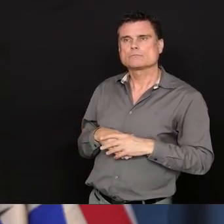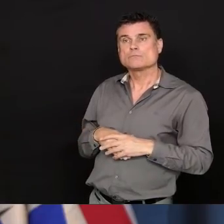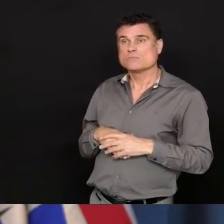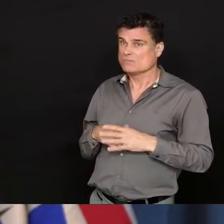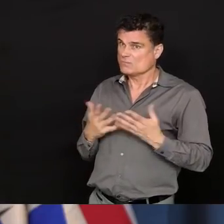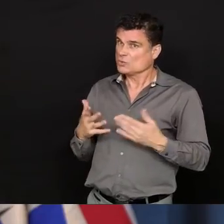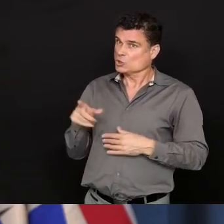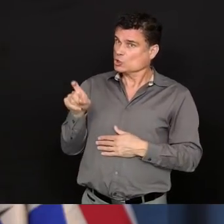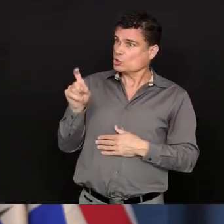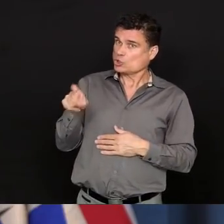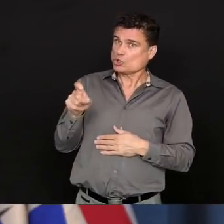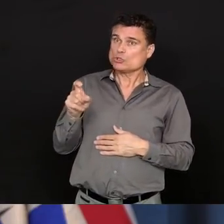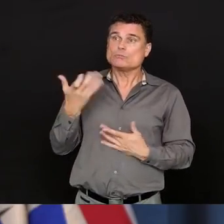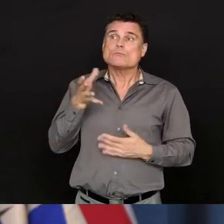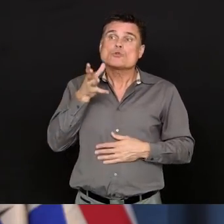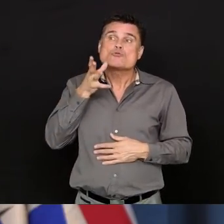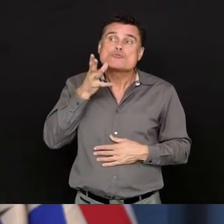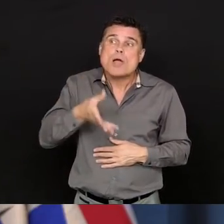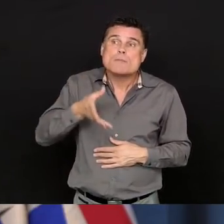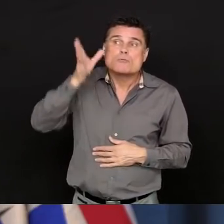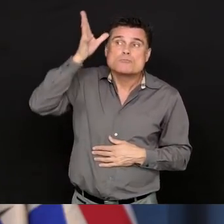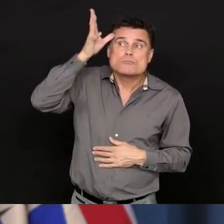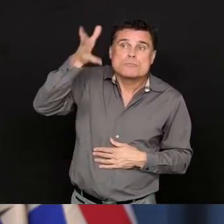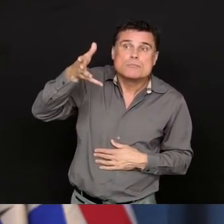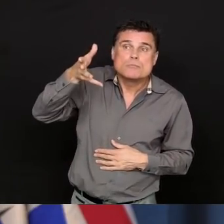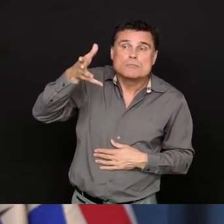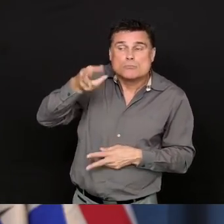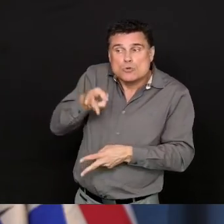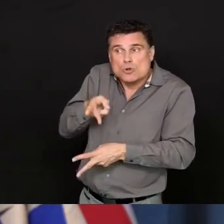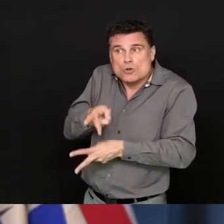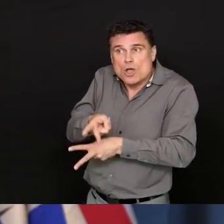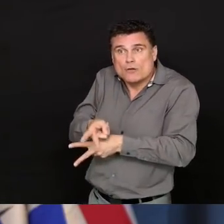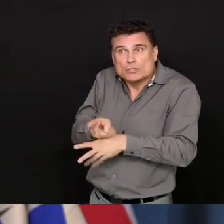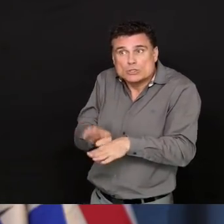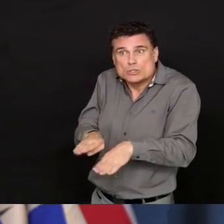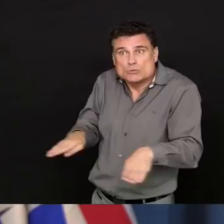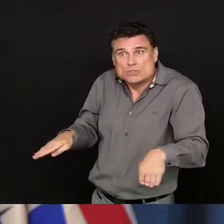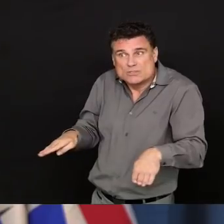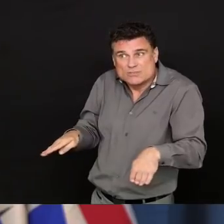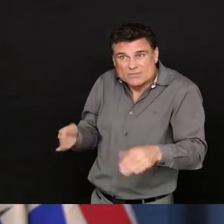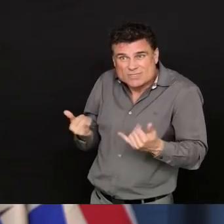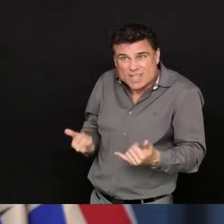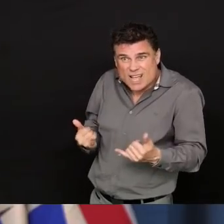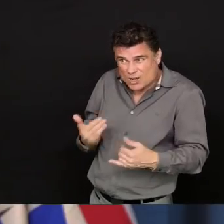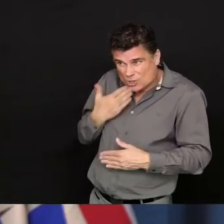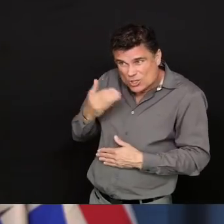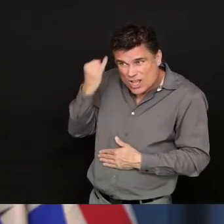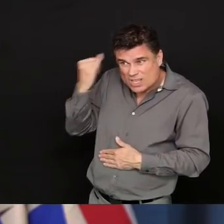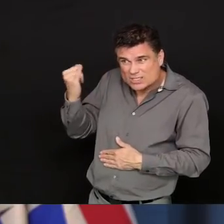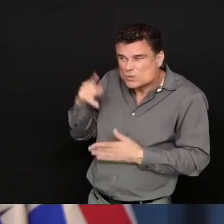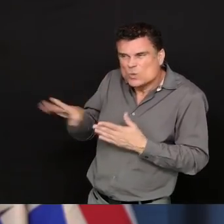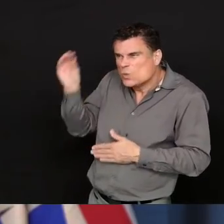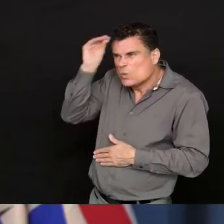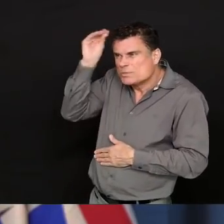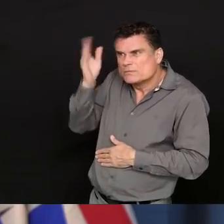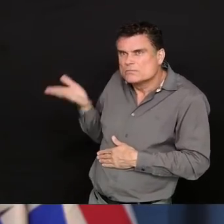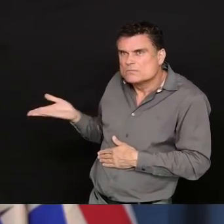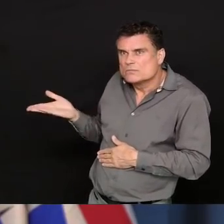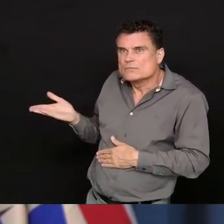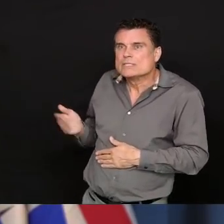right now? Yeah, that's a very challenging question. We know that that older people are